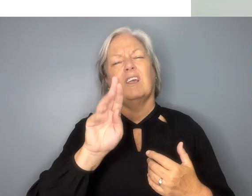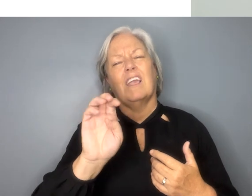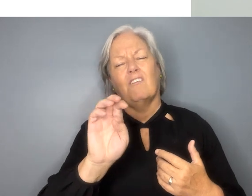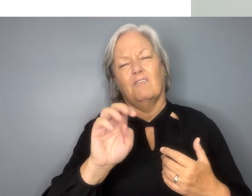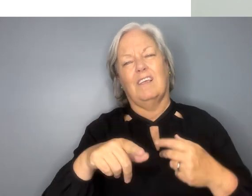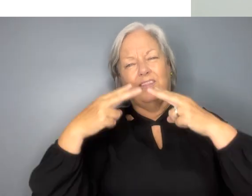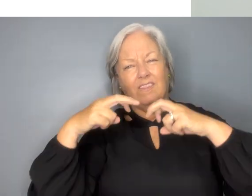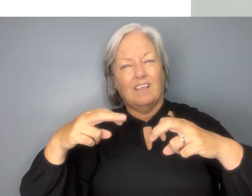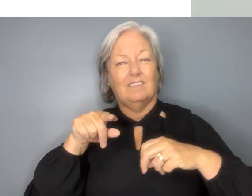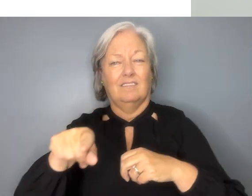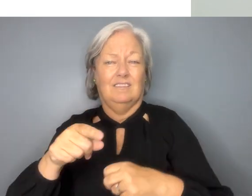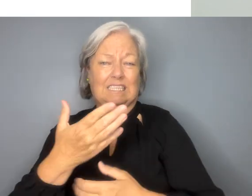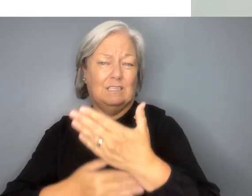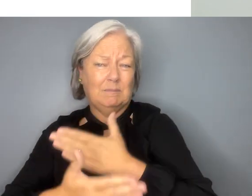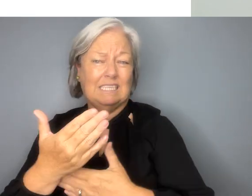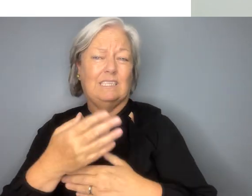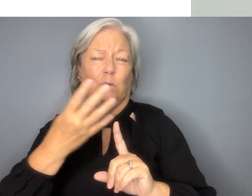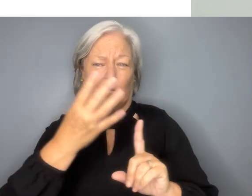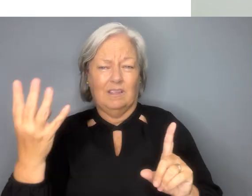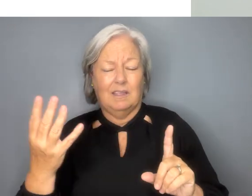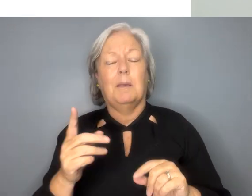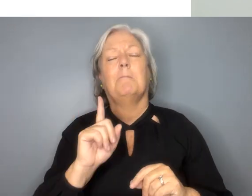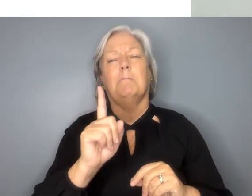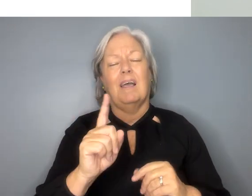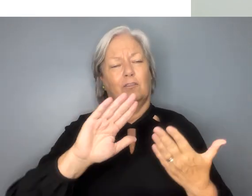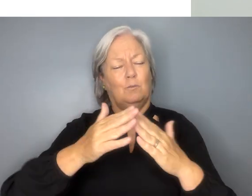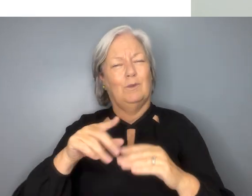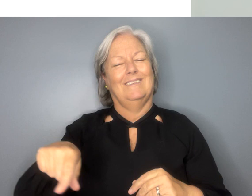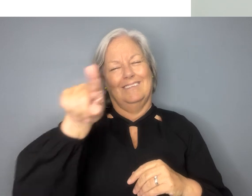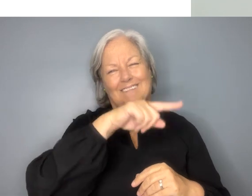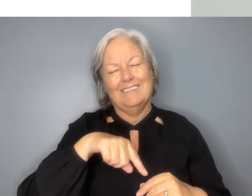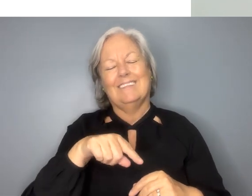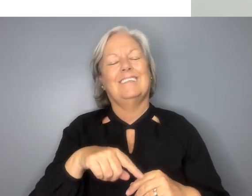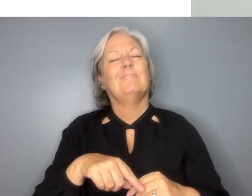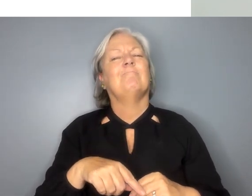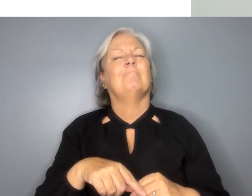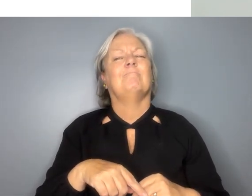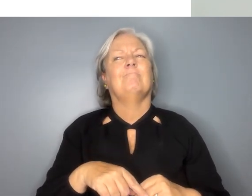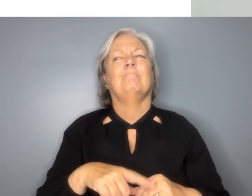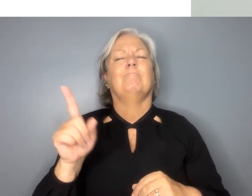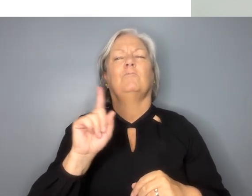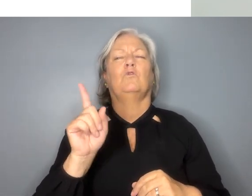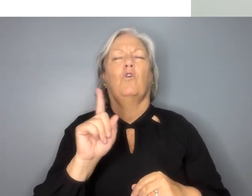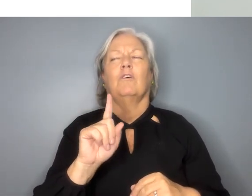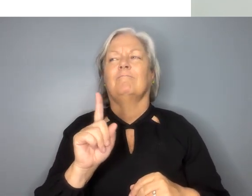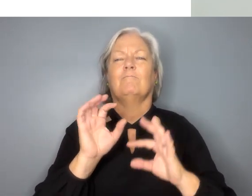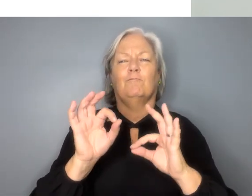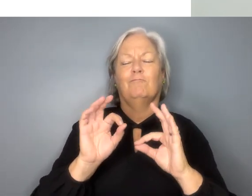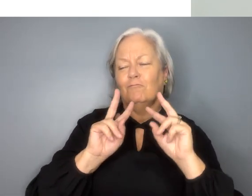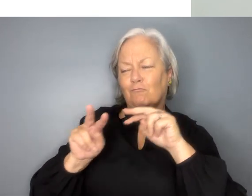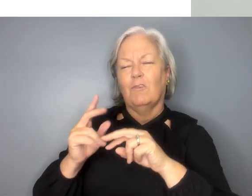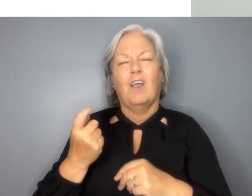LGBTQA+ people with disability, it also highlights the limited understanding society still has on the experiences of intersex